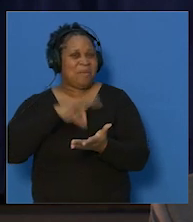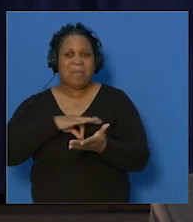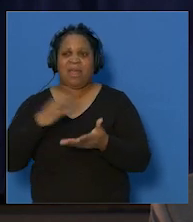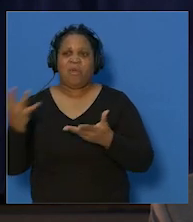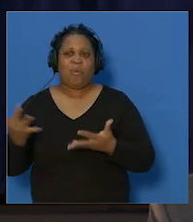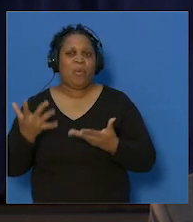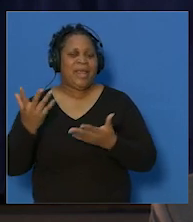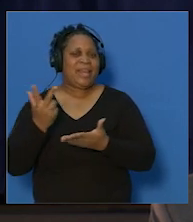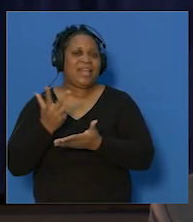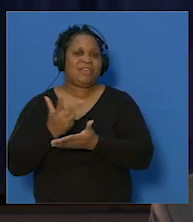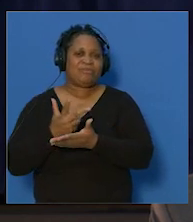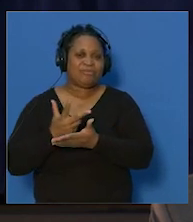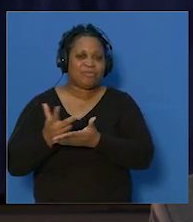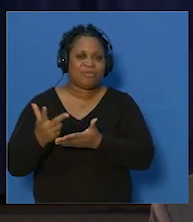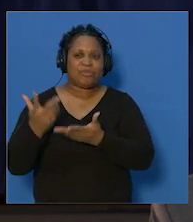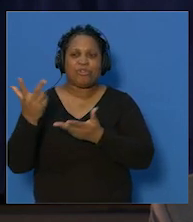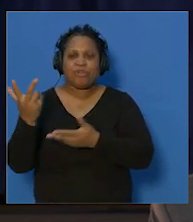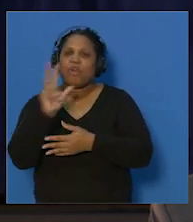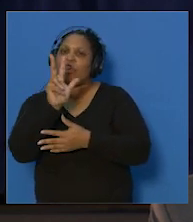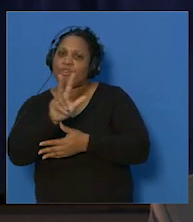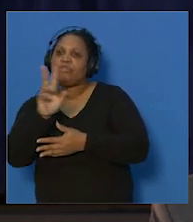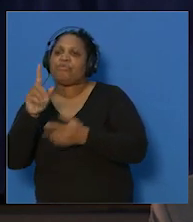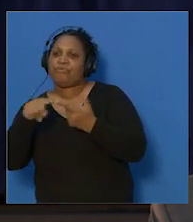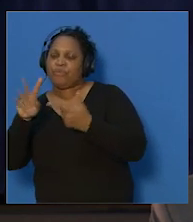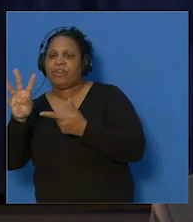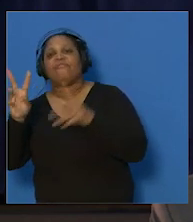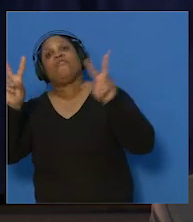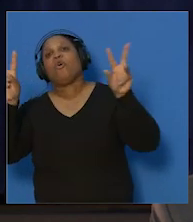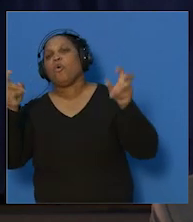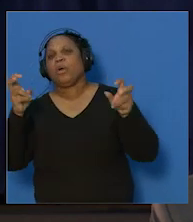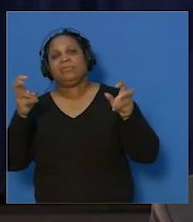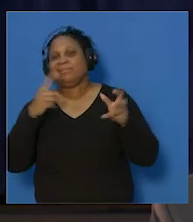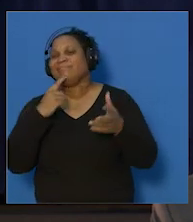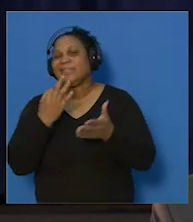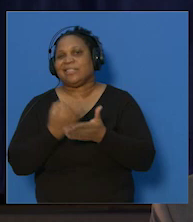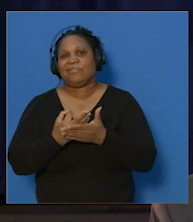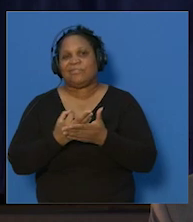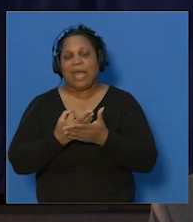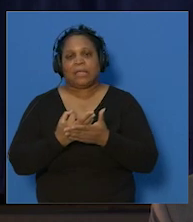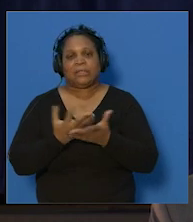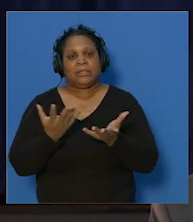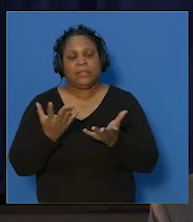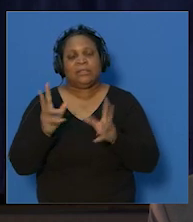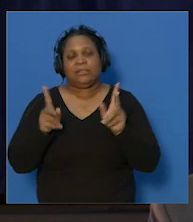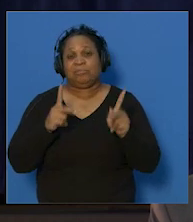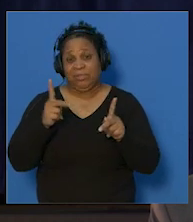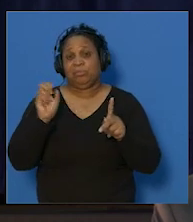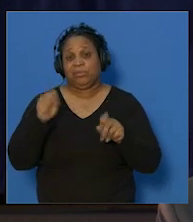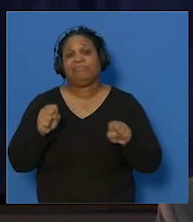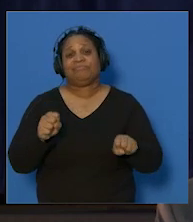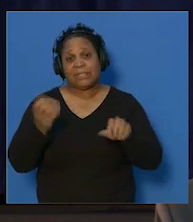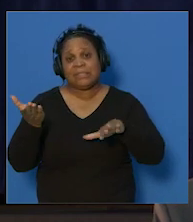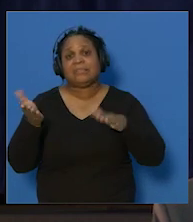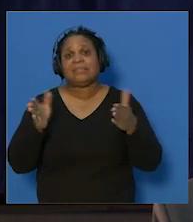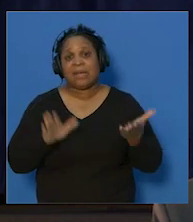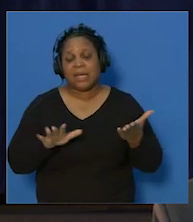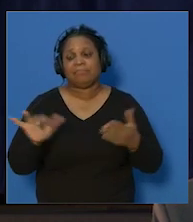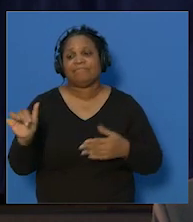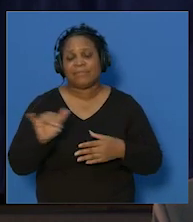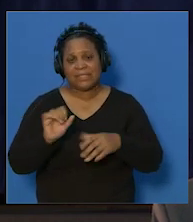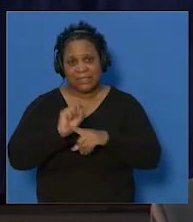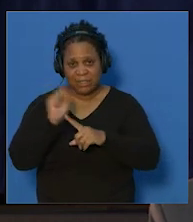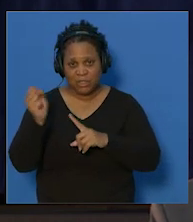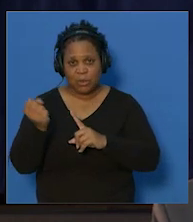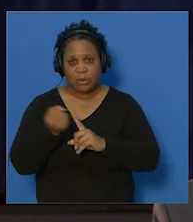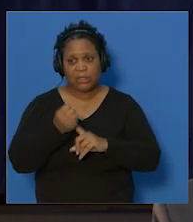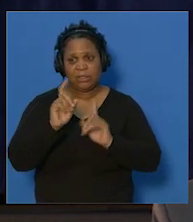for 3 or 4 quotes or to waiting for people to get back to you. That's just a fact. And that means that people could die. That is the same case for the instance